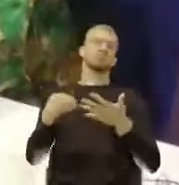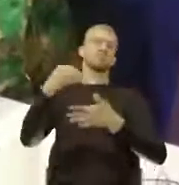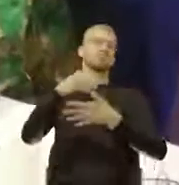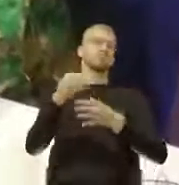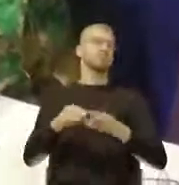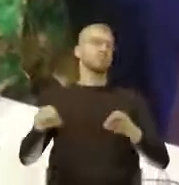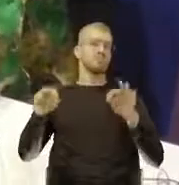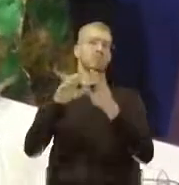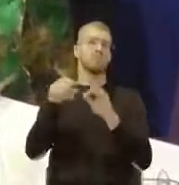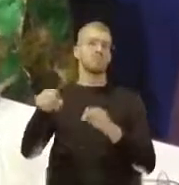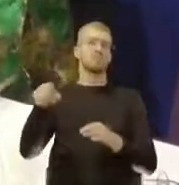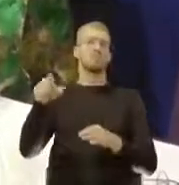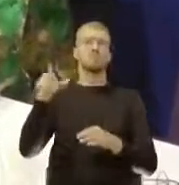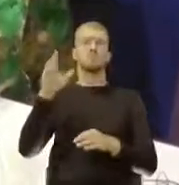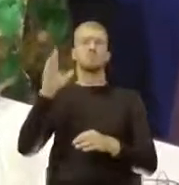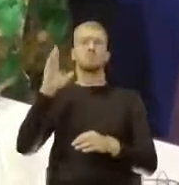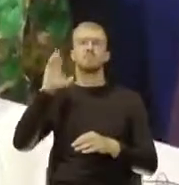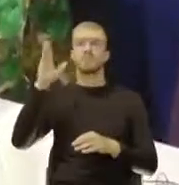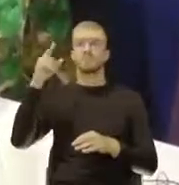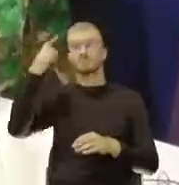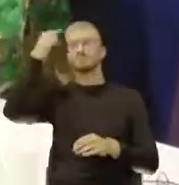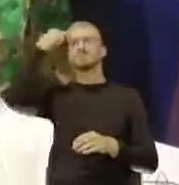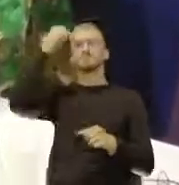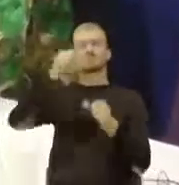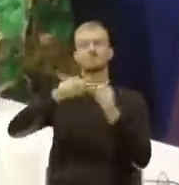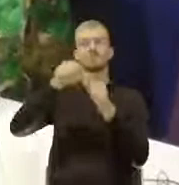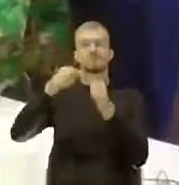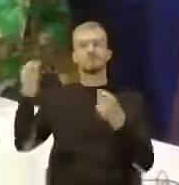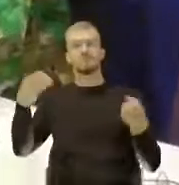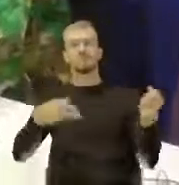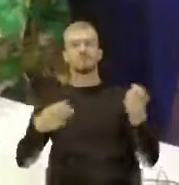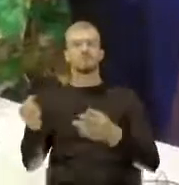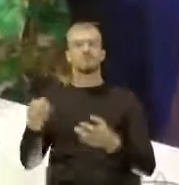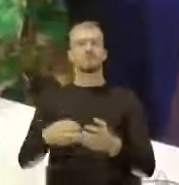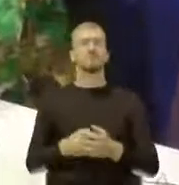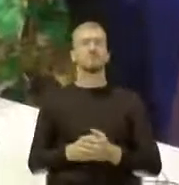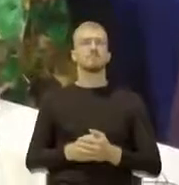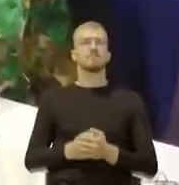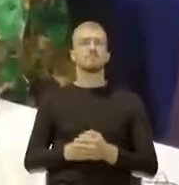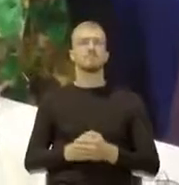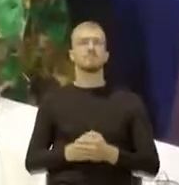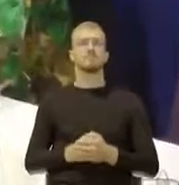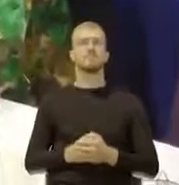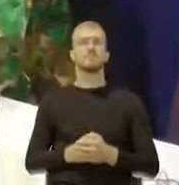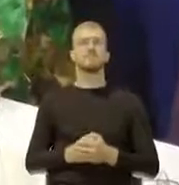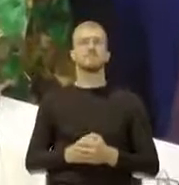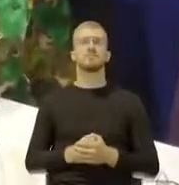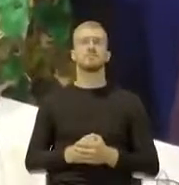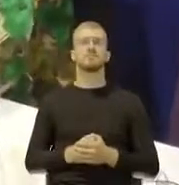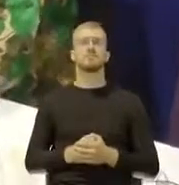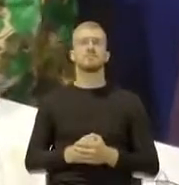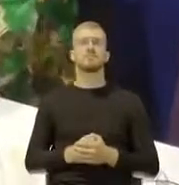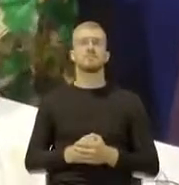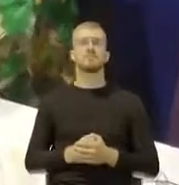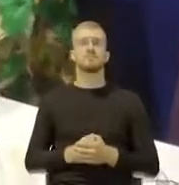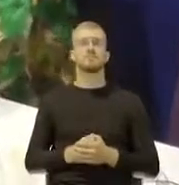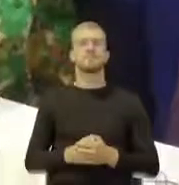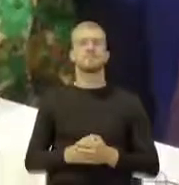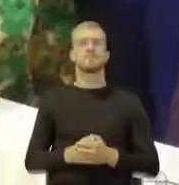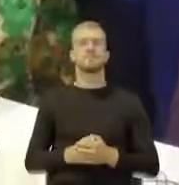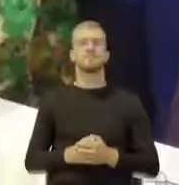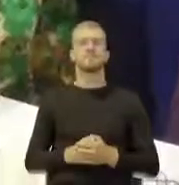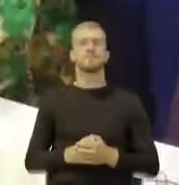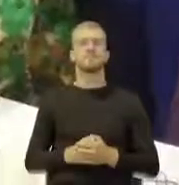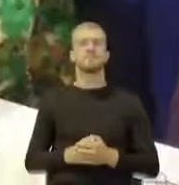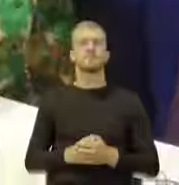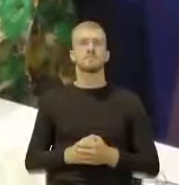valuable. We're coming from the high-level meeting in New York, which Chris will address in a minute. But I just